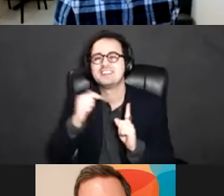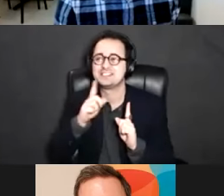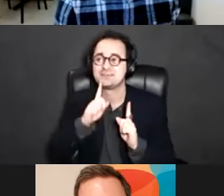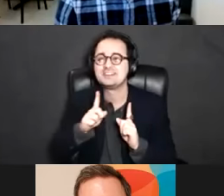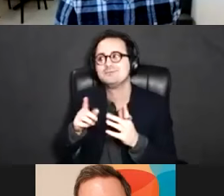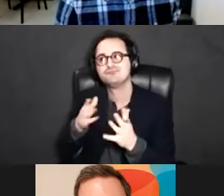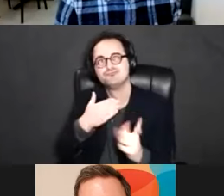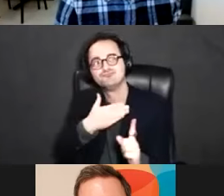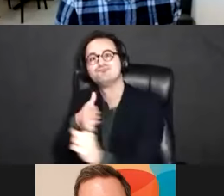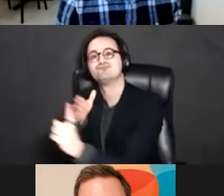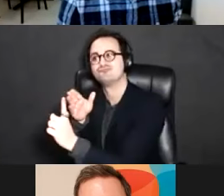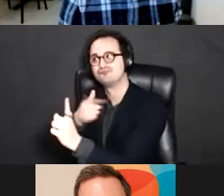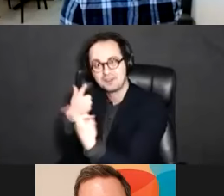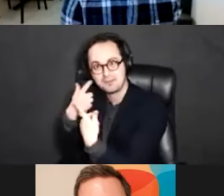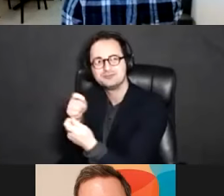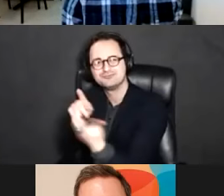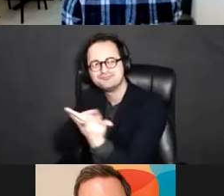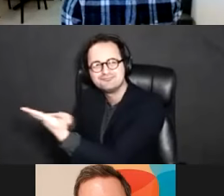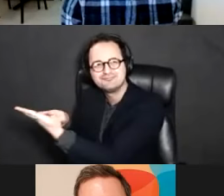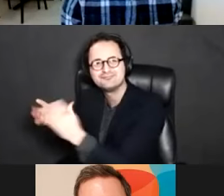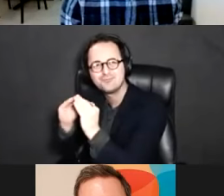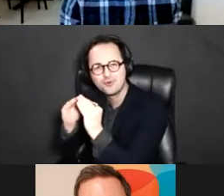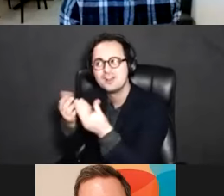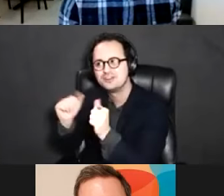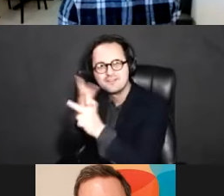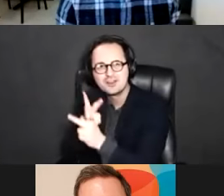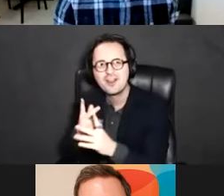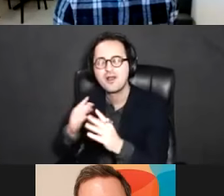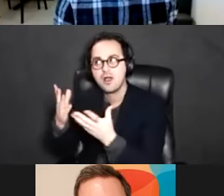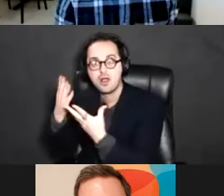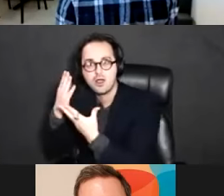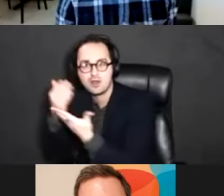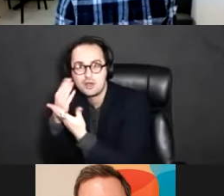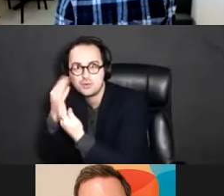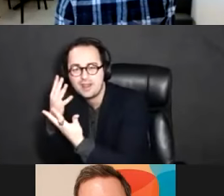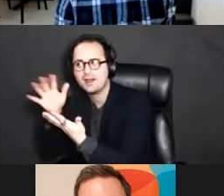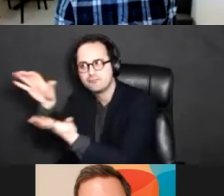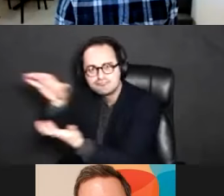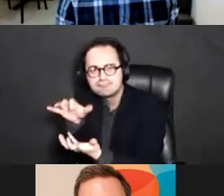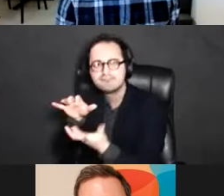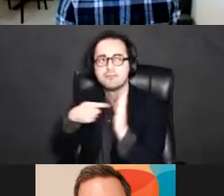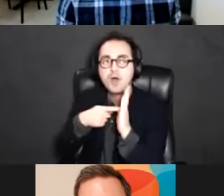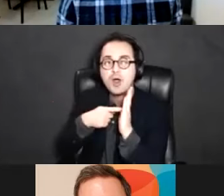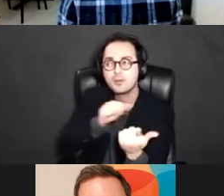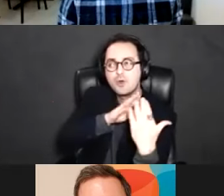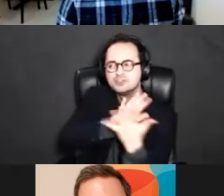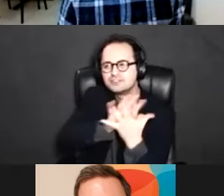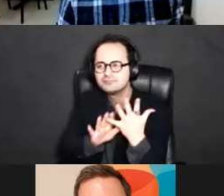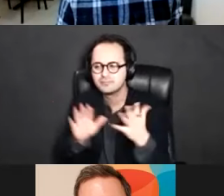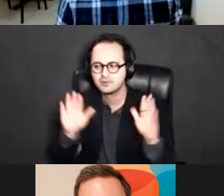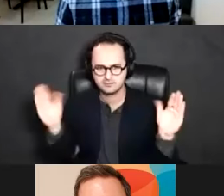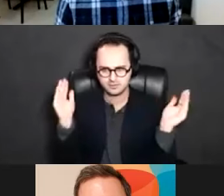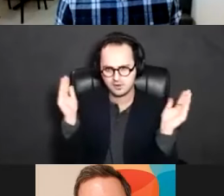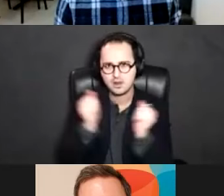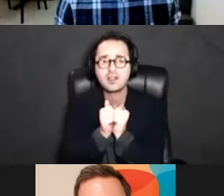I'm deeply interested in, is trying to leverage new data acquisitions and new modeling approaches to